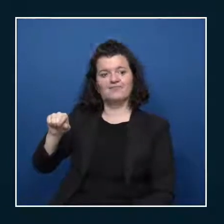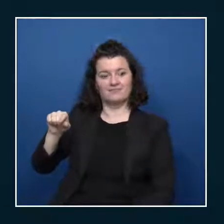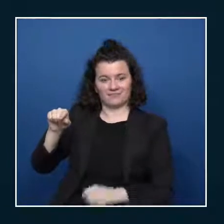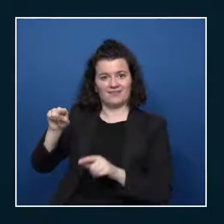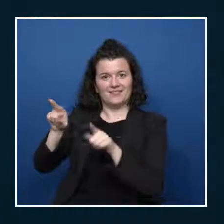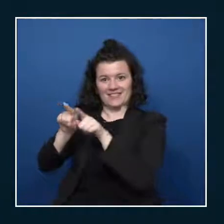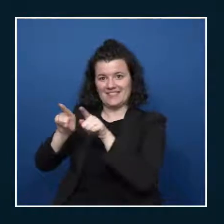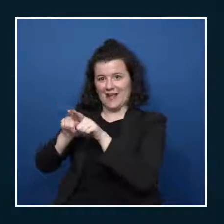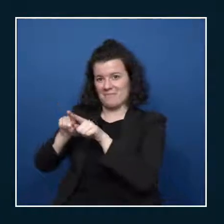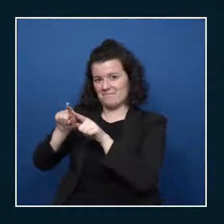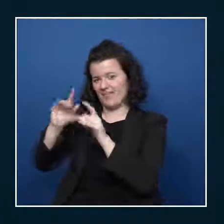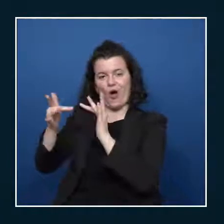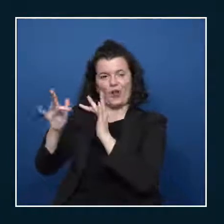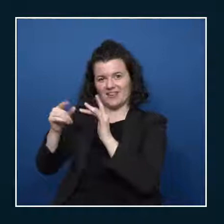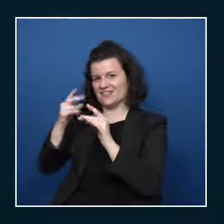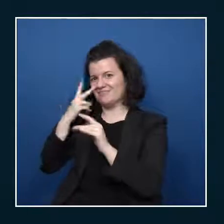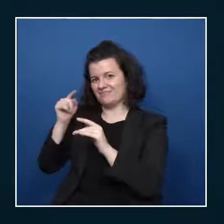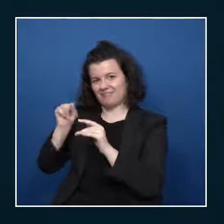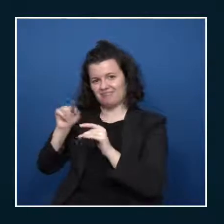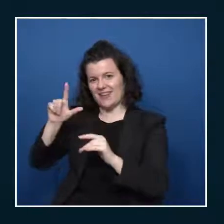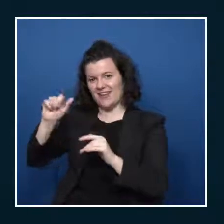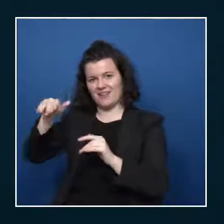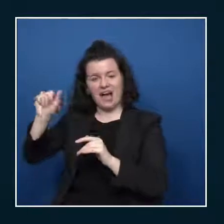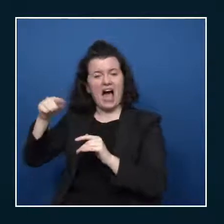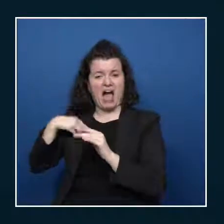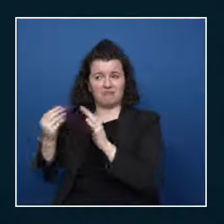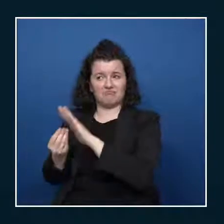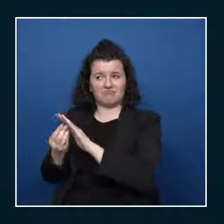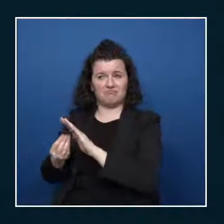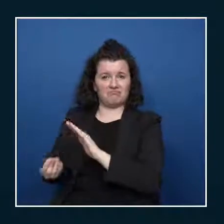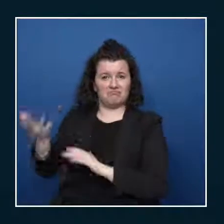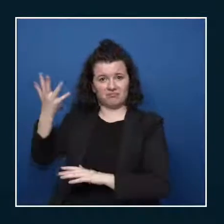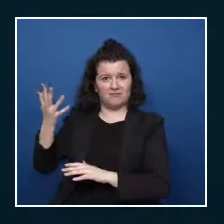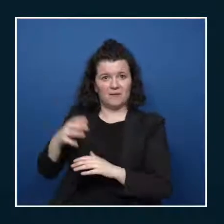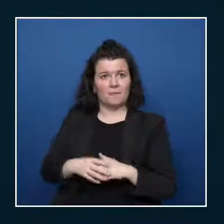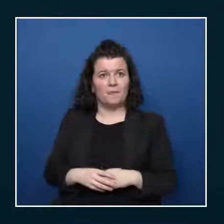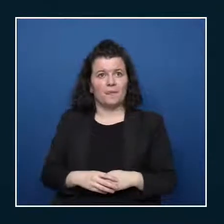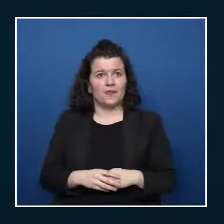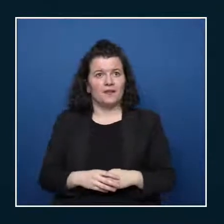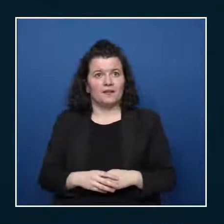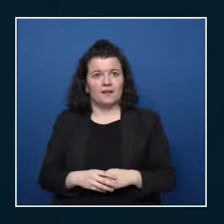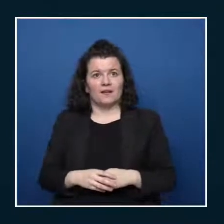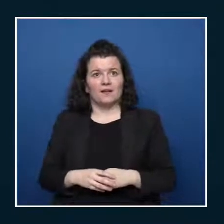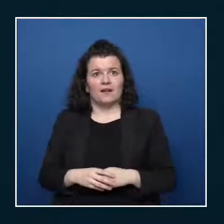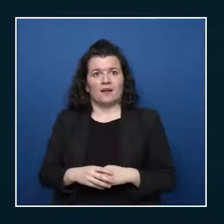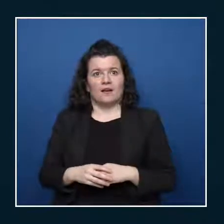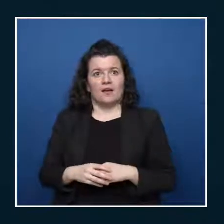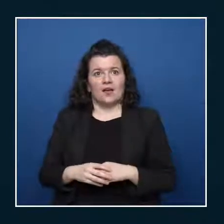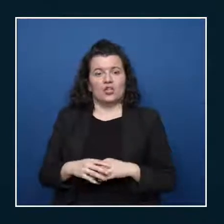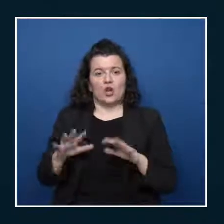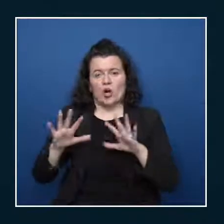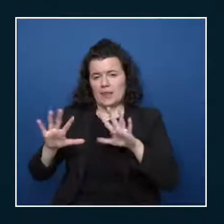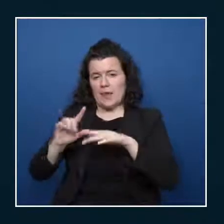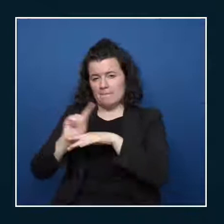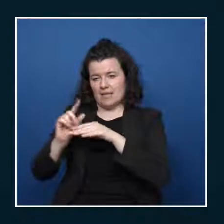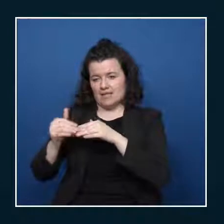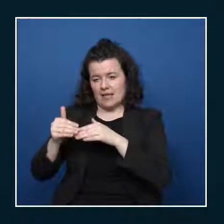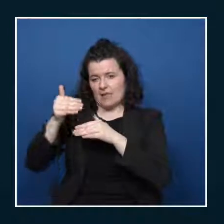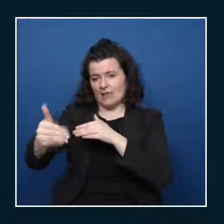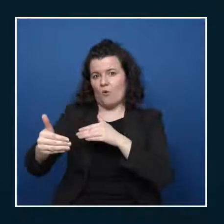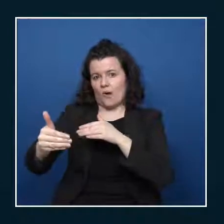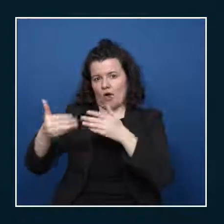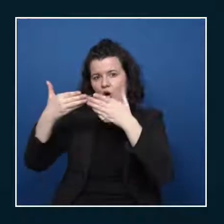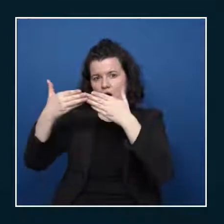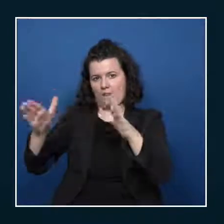out with stuff when I couldn't go anywhere, and it's not online for another 10 minutes. Actually, I have a window right